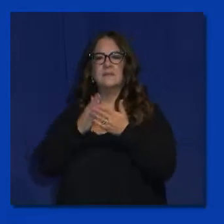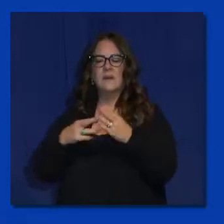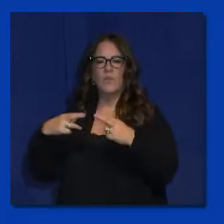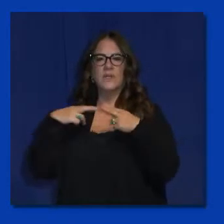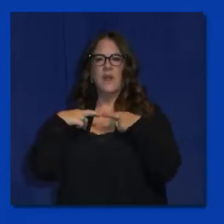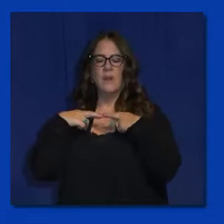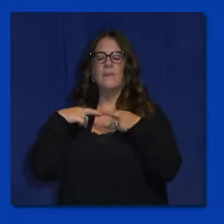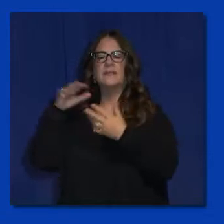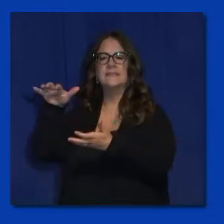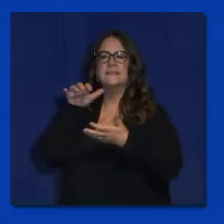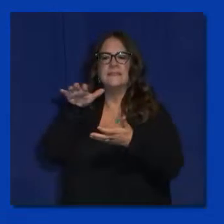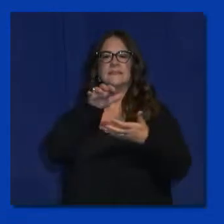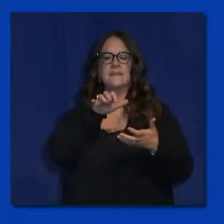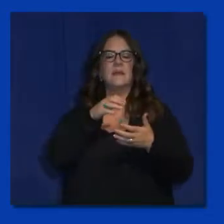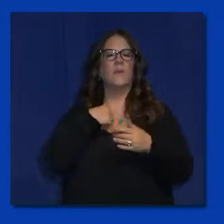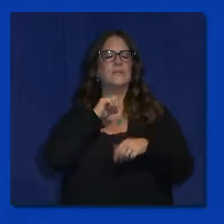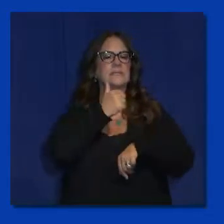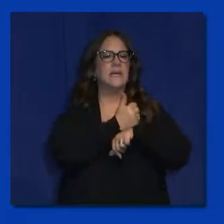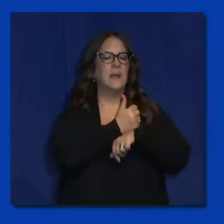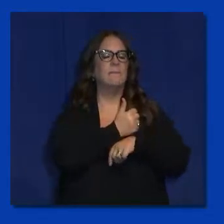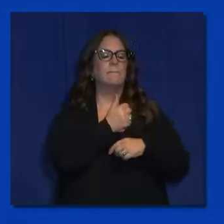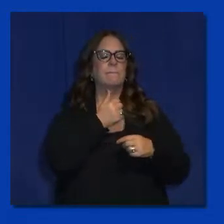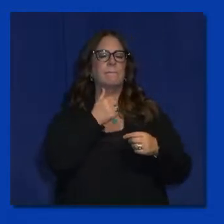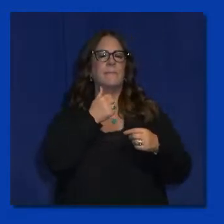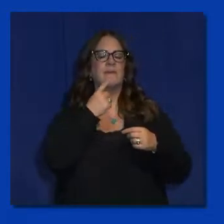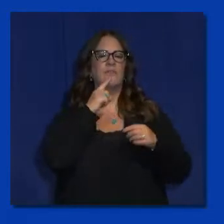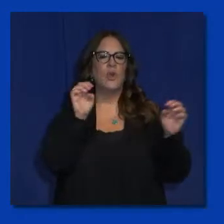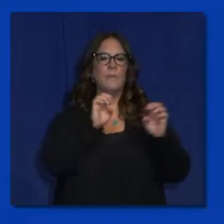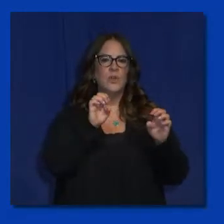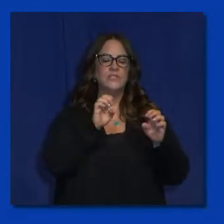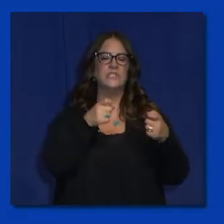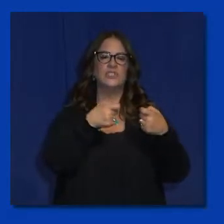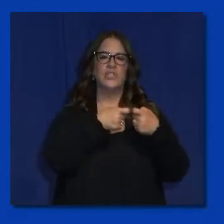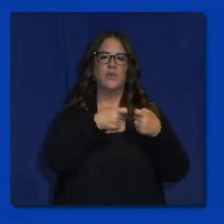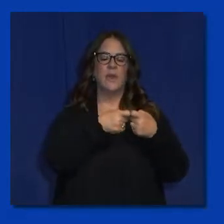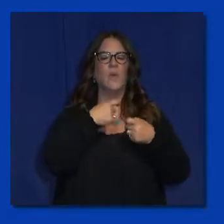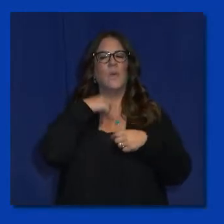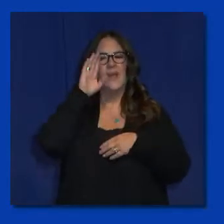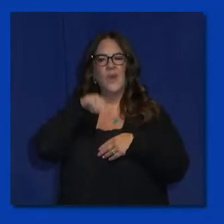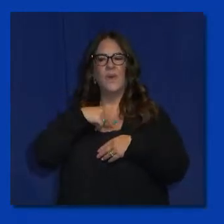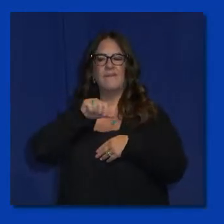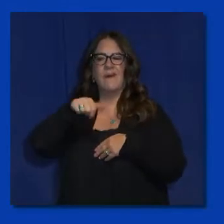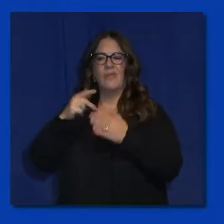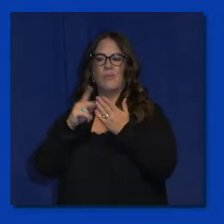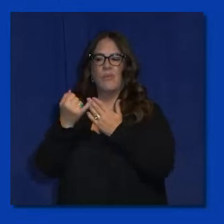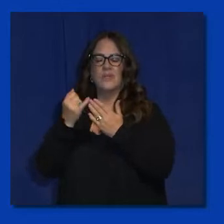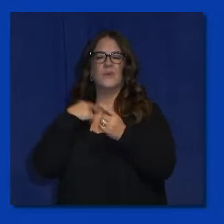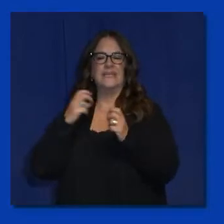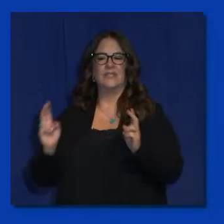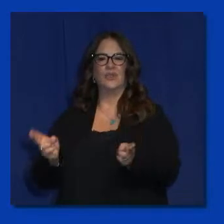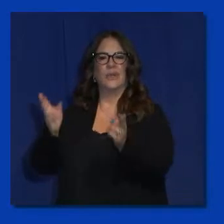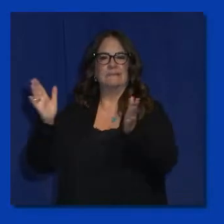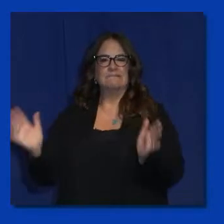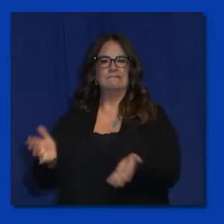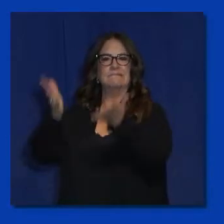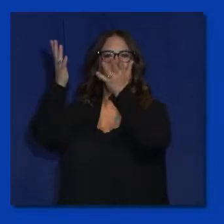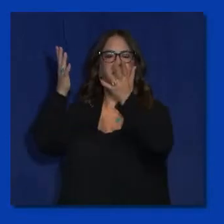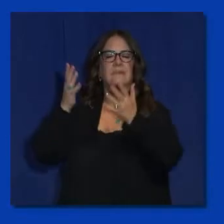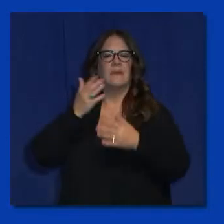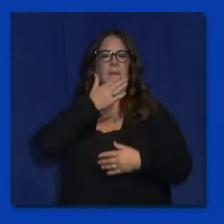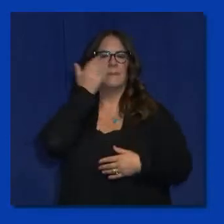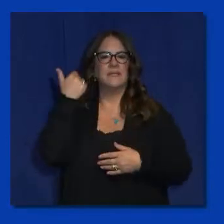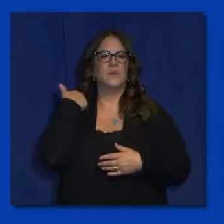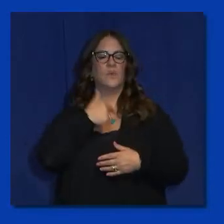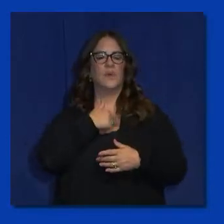and we had to put some emergency generators up. We also need to be mindful we need to accelerate projects, particularly because we have